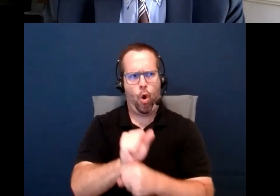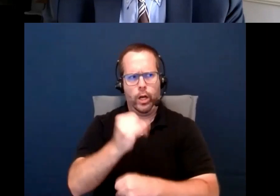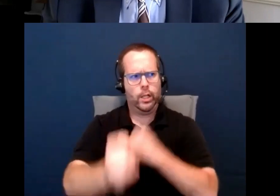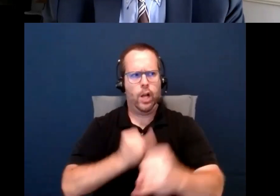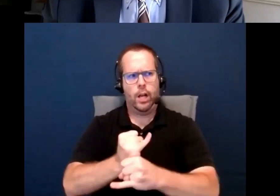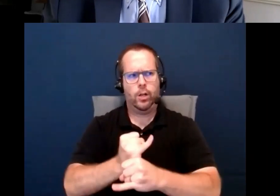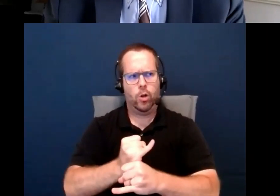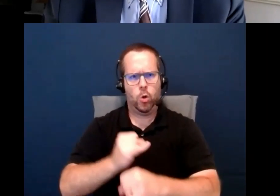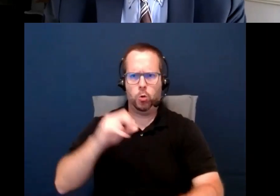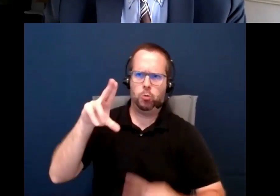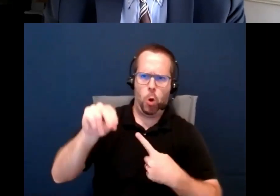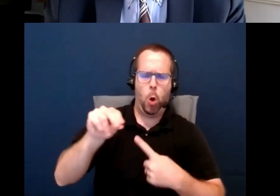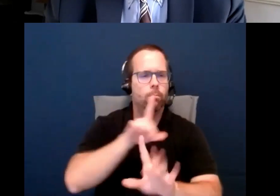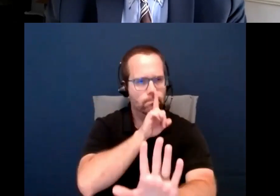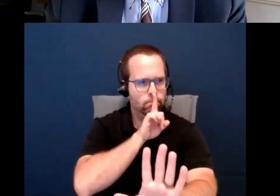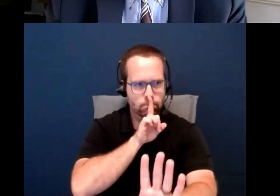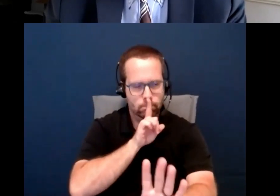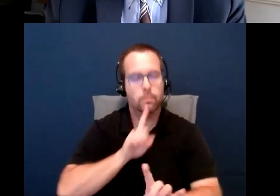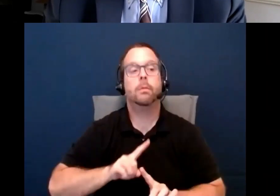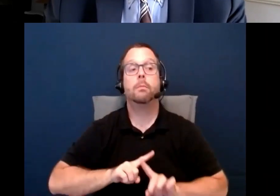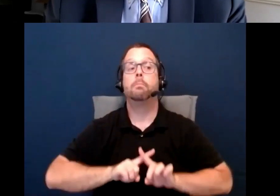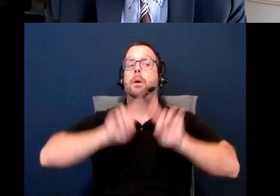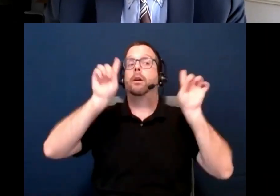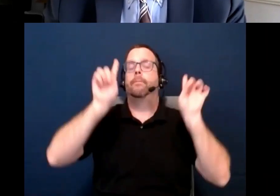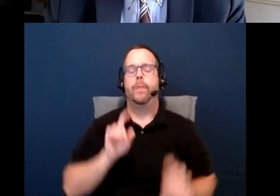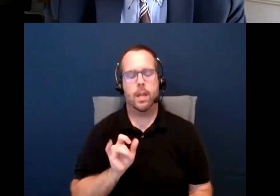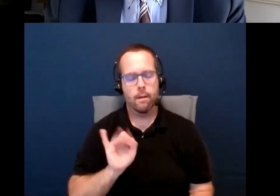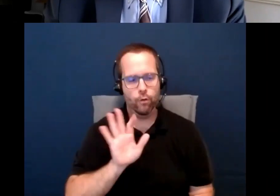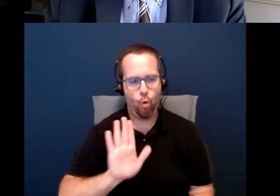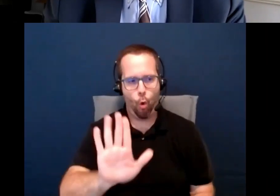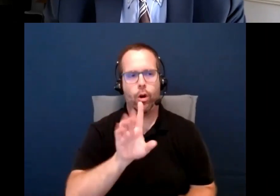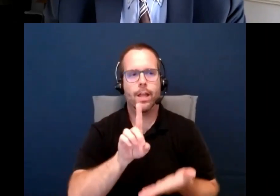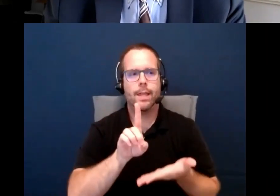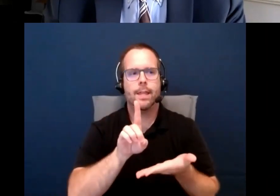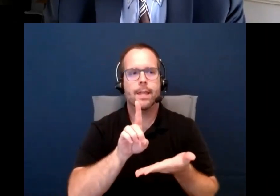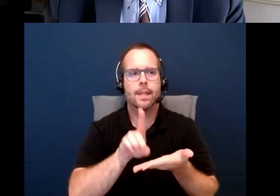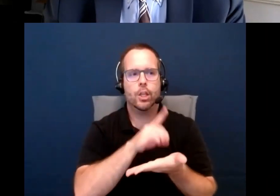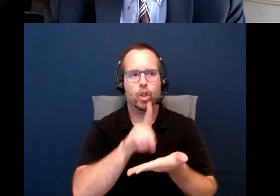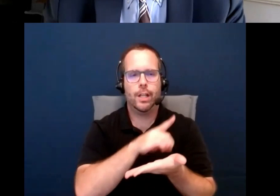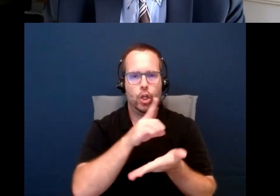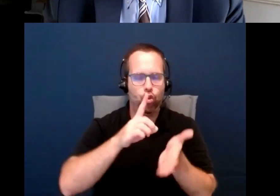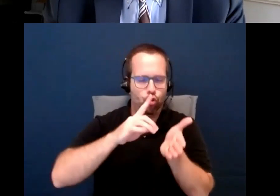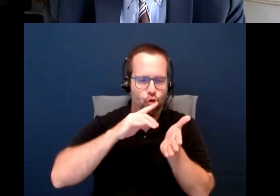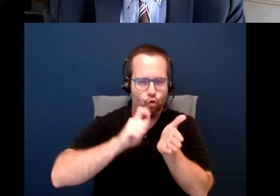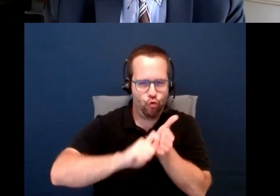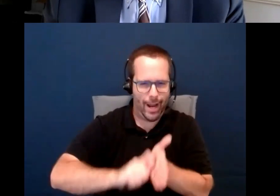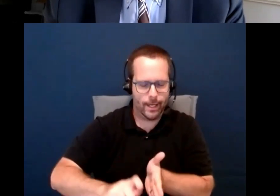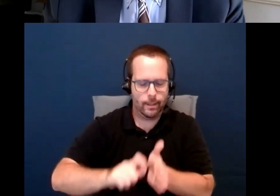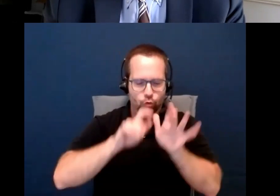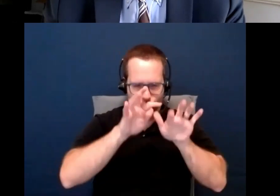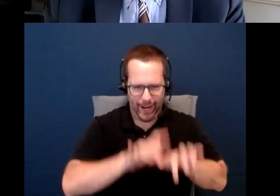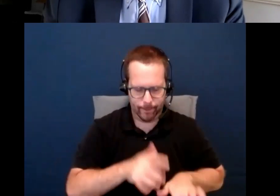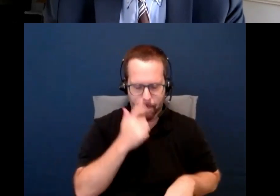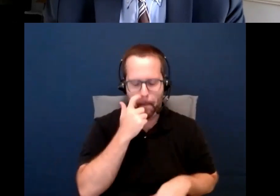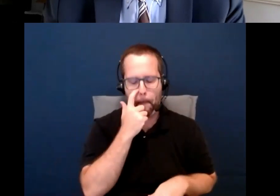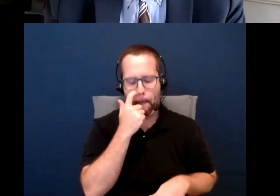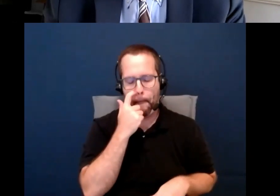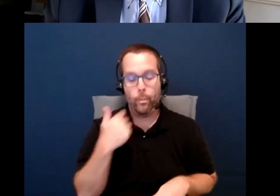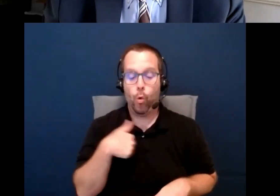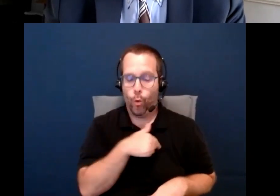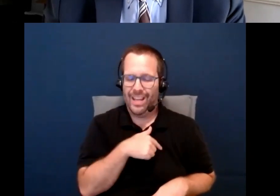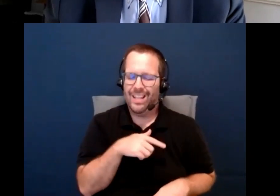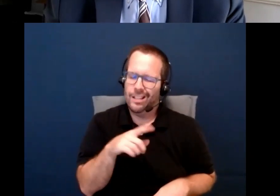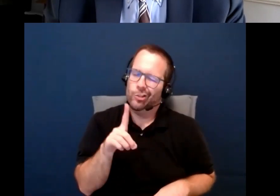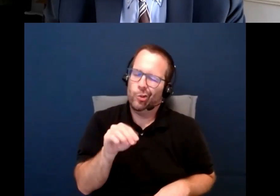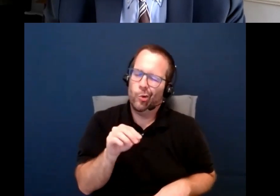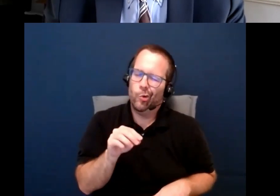However, if you are writing a dissertation, we do, in fact,